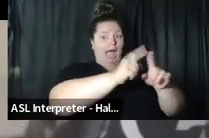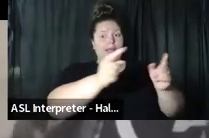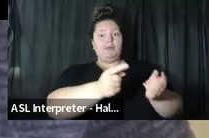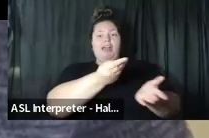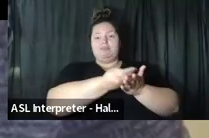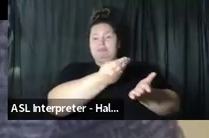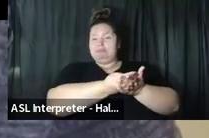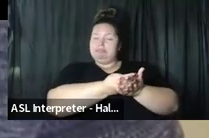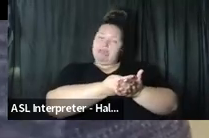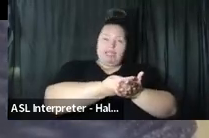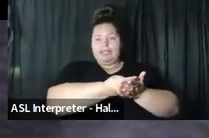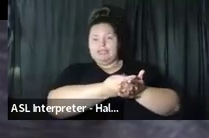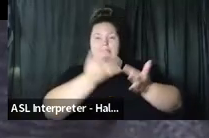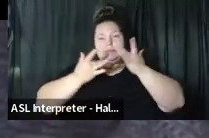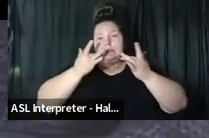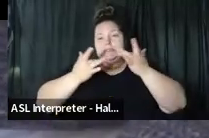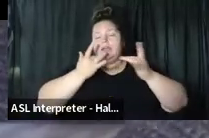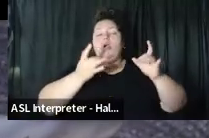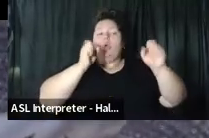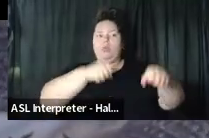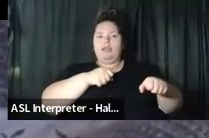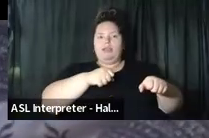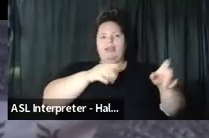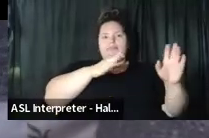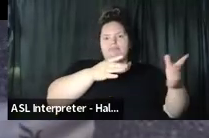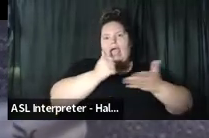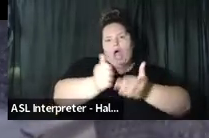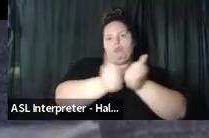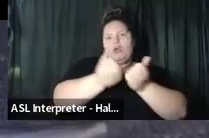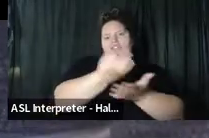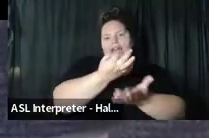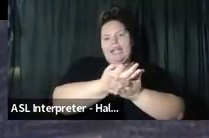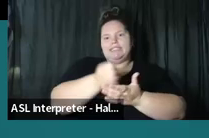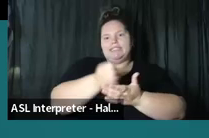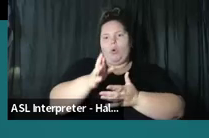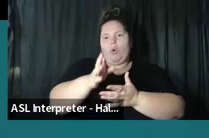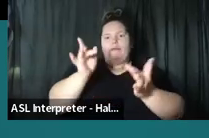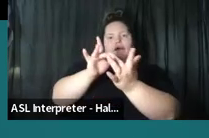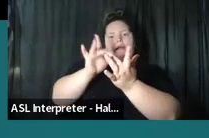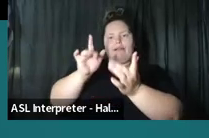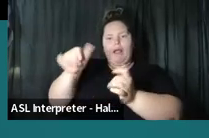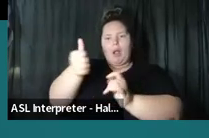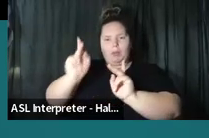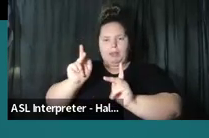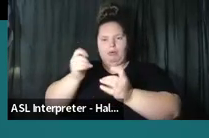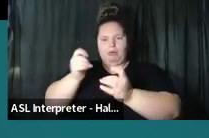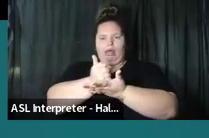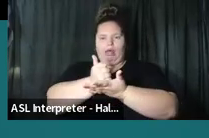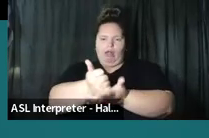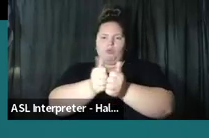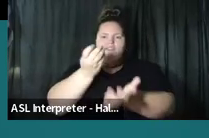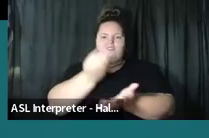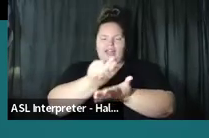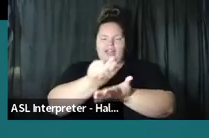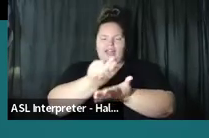financing. Yeah. So we try to have a little bit of something for everybody, again, just so that they can do the things that they want to do with their life.